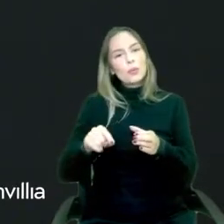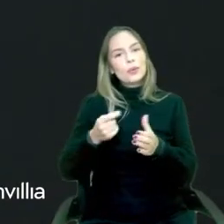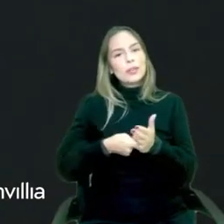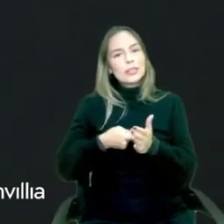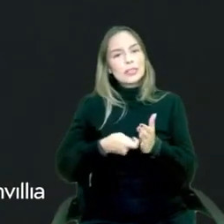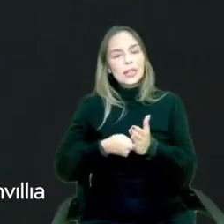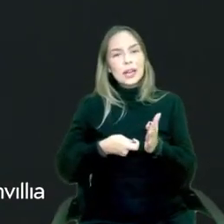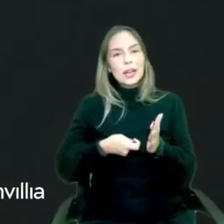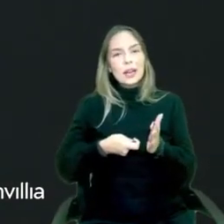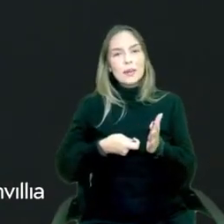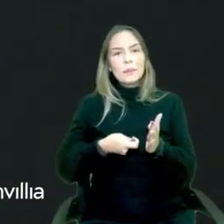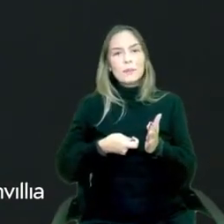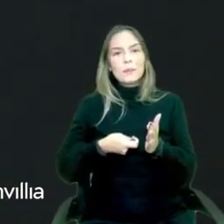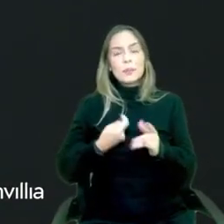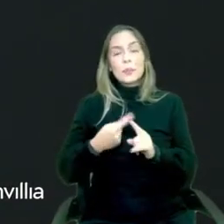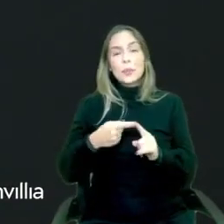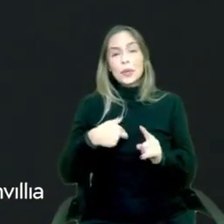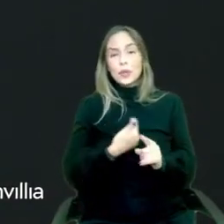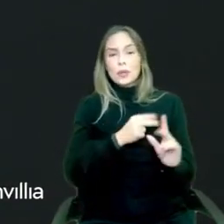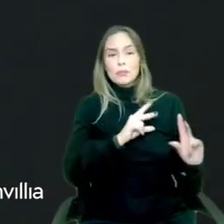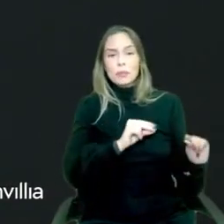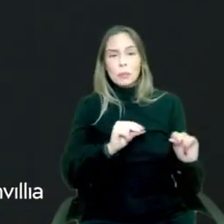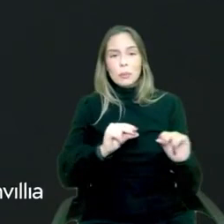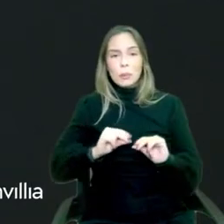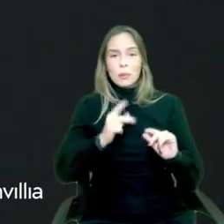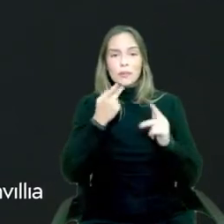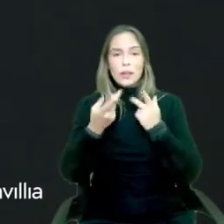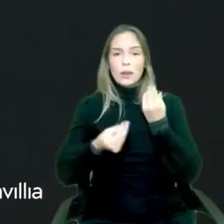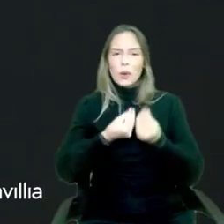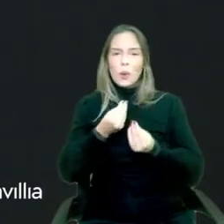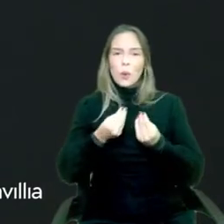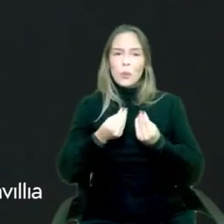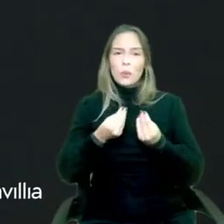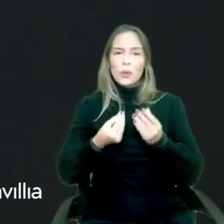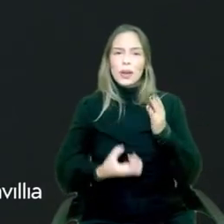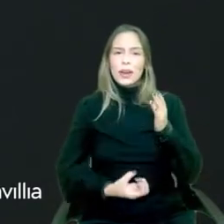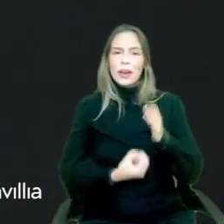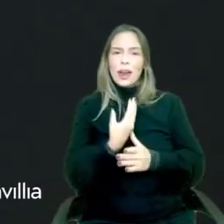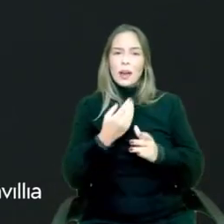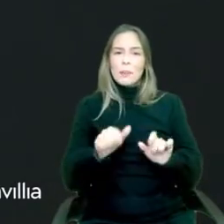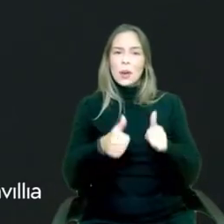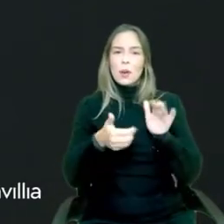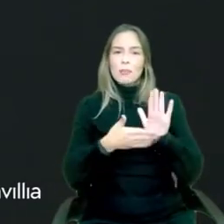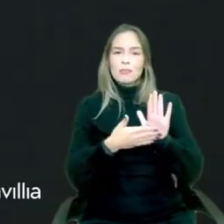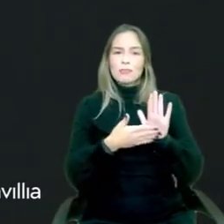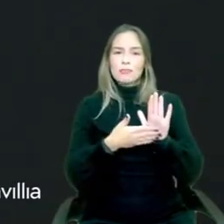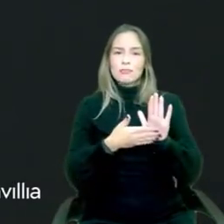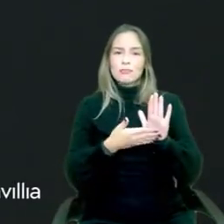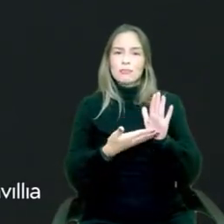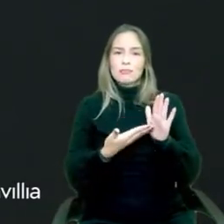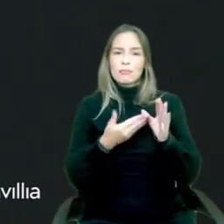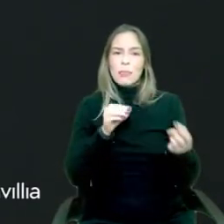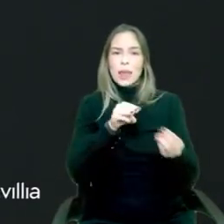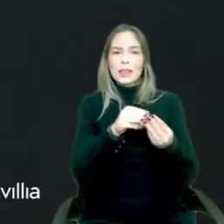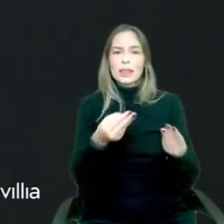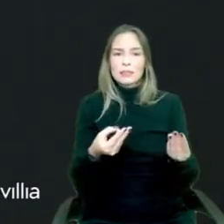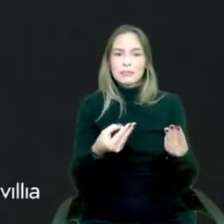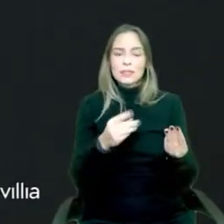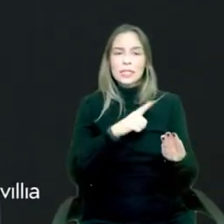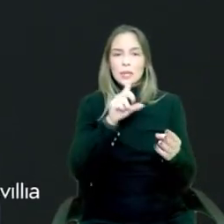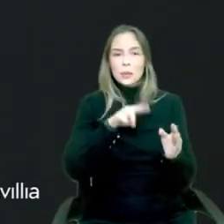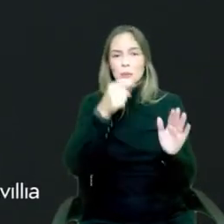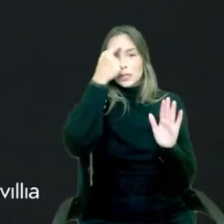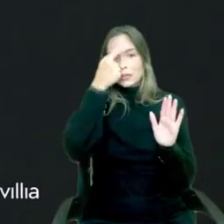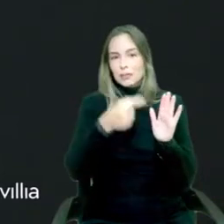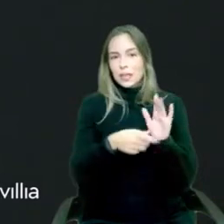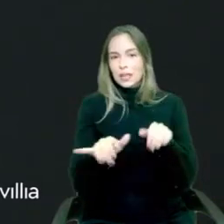are talking here to create a value proposition, unique value proposition. Yes. to have the AI strategy. And I have a